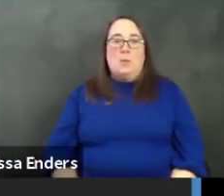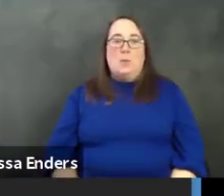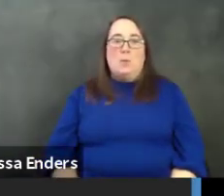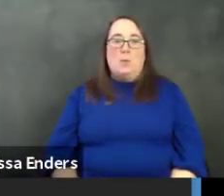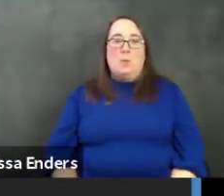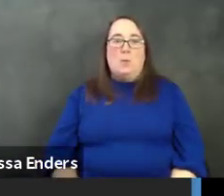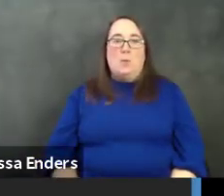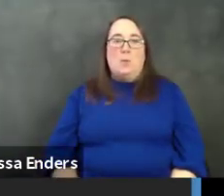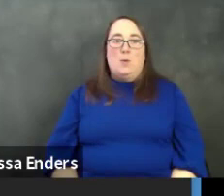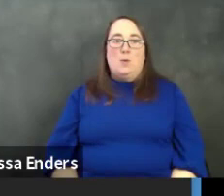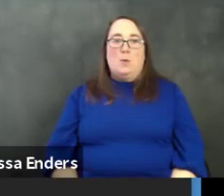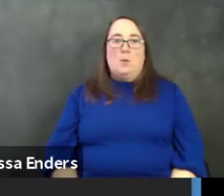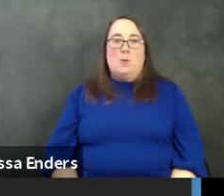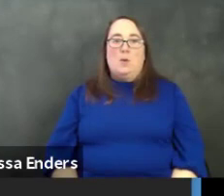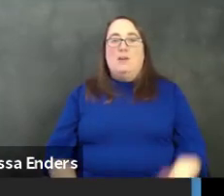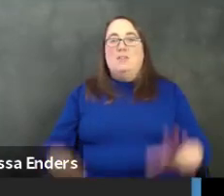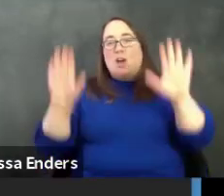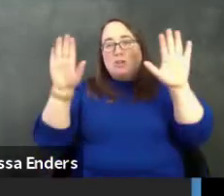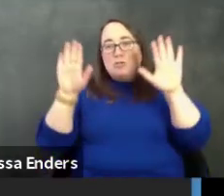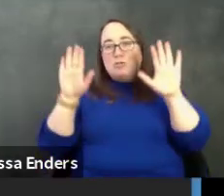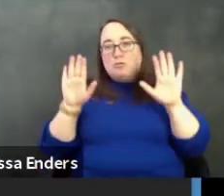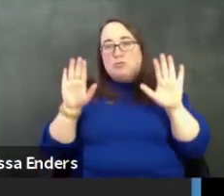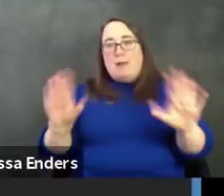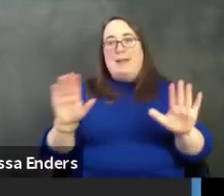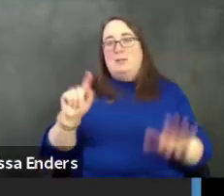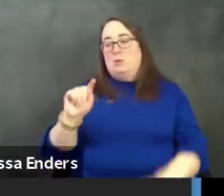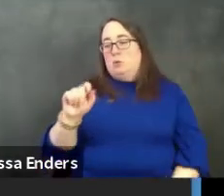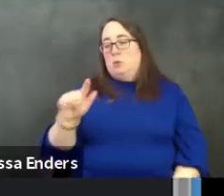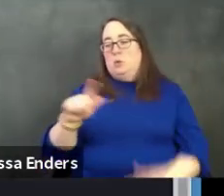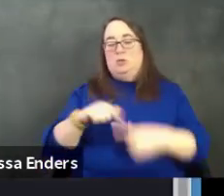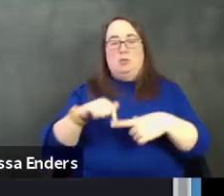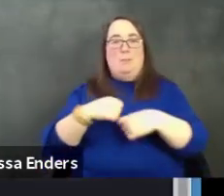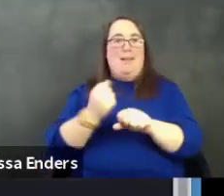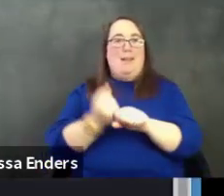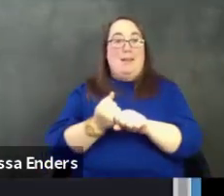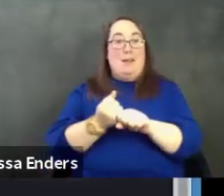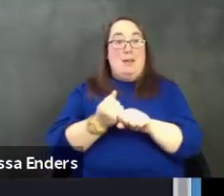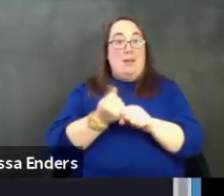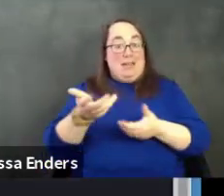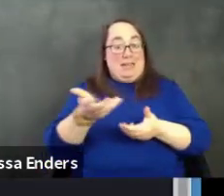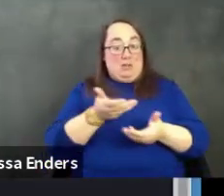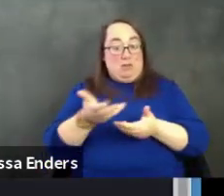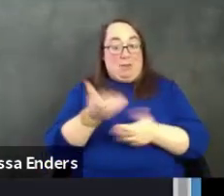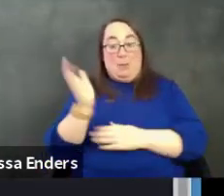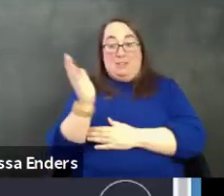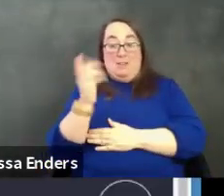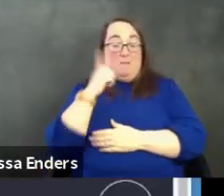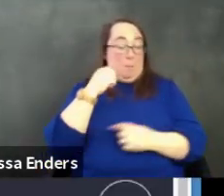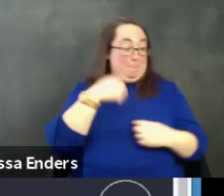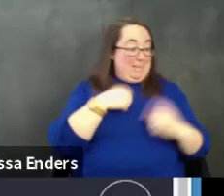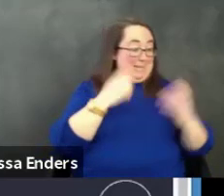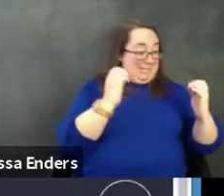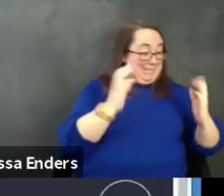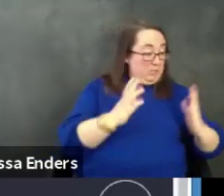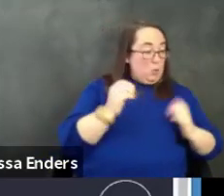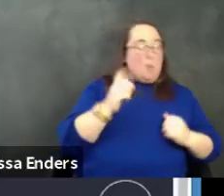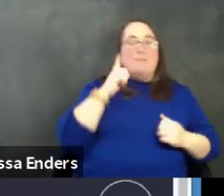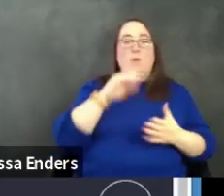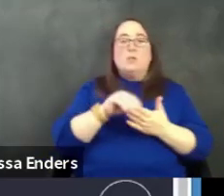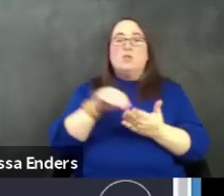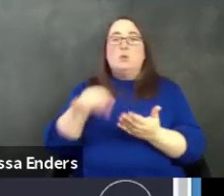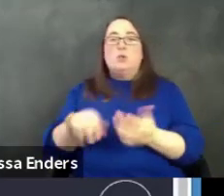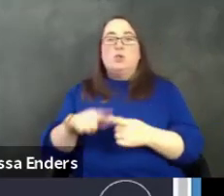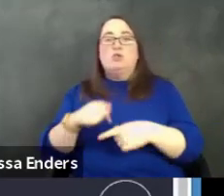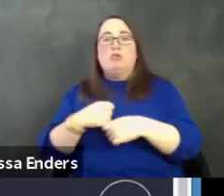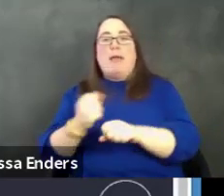it is a great tool to create interactive presentations for you as the teacher or for your students to create. So when I go